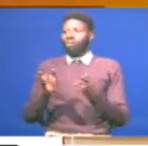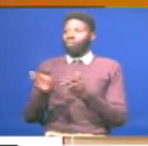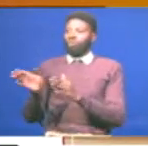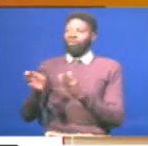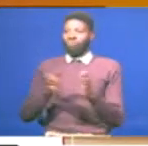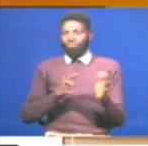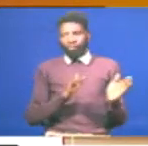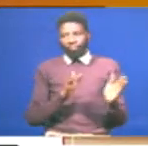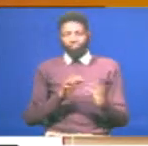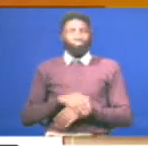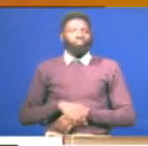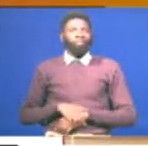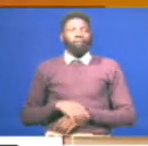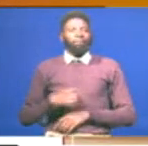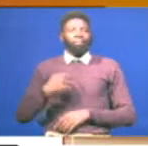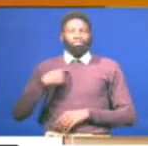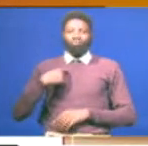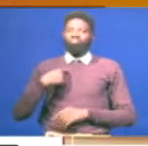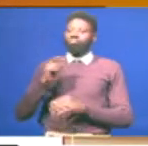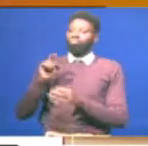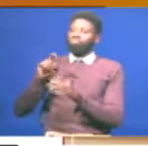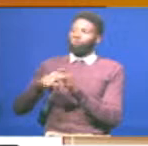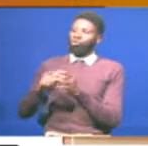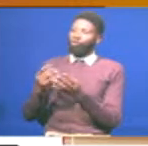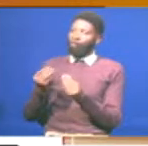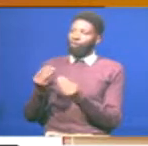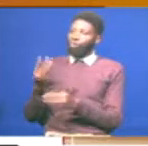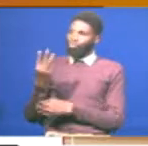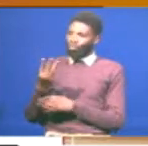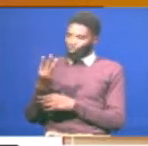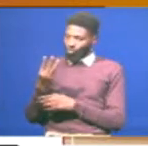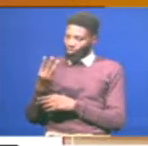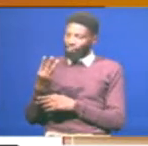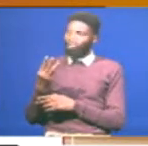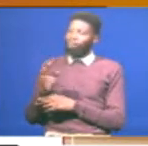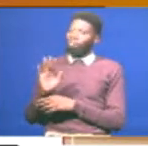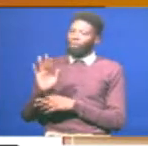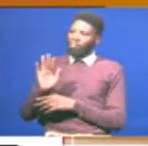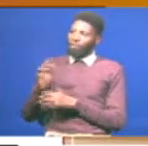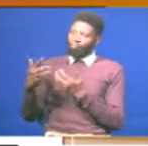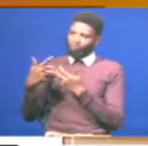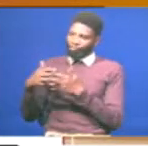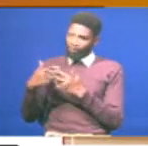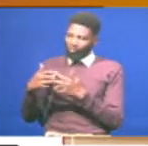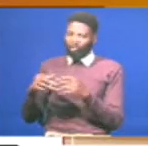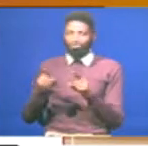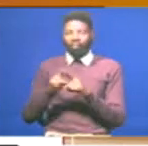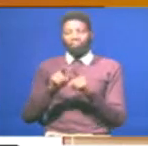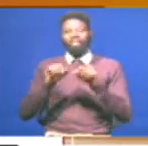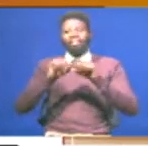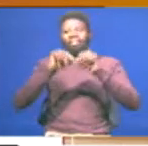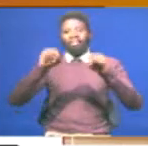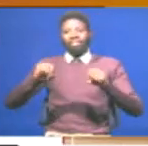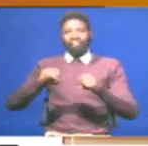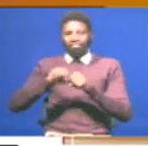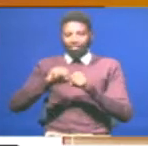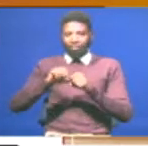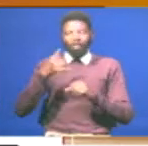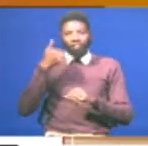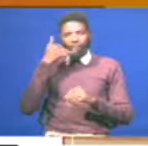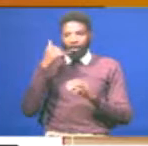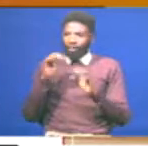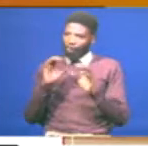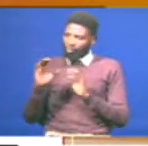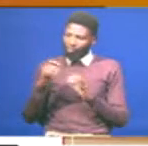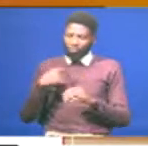went into software engineering, particularly for telecom systems, and I did some assignments with